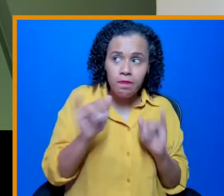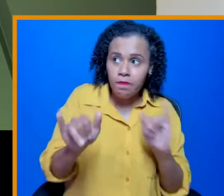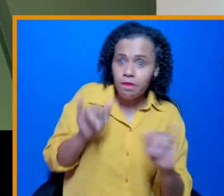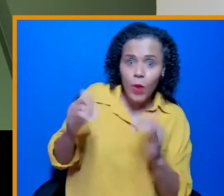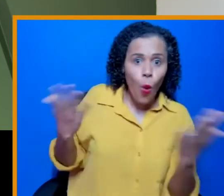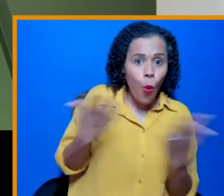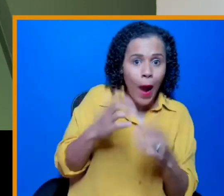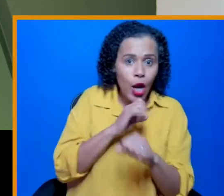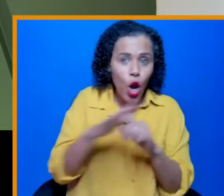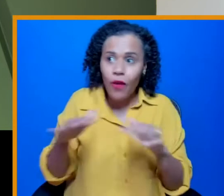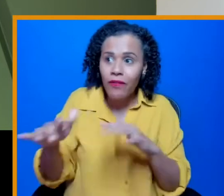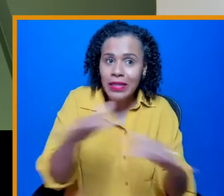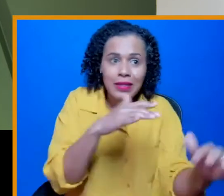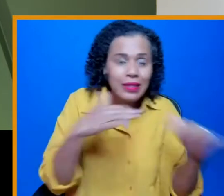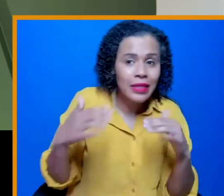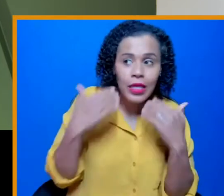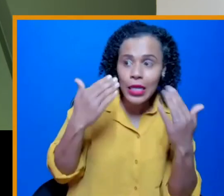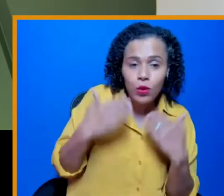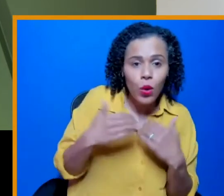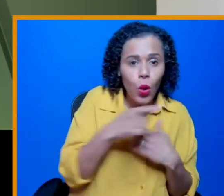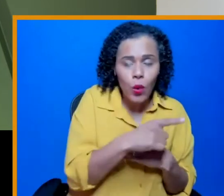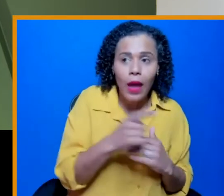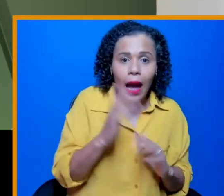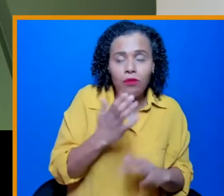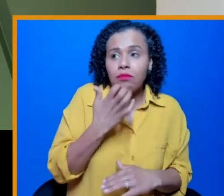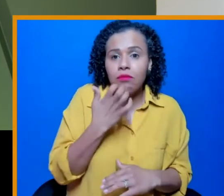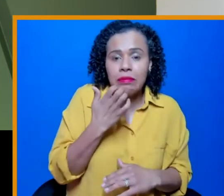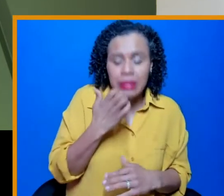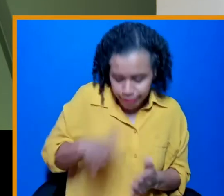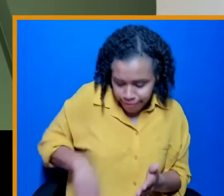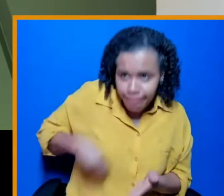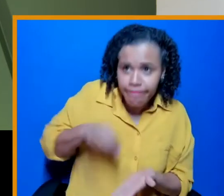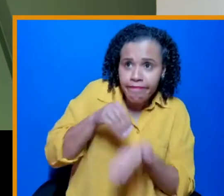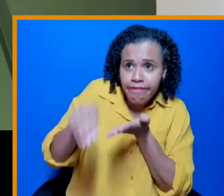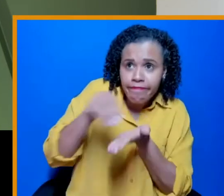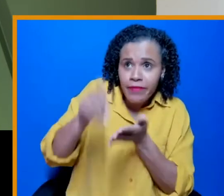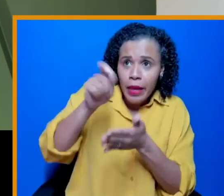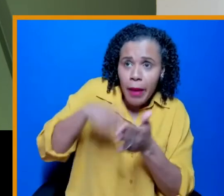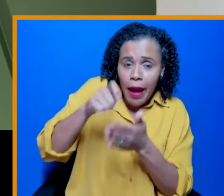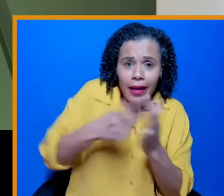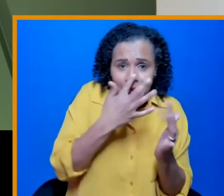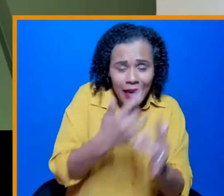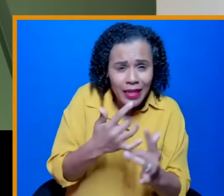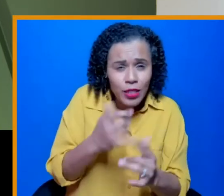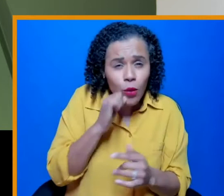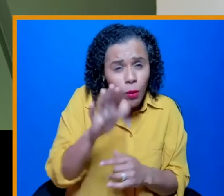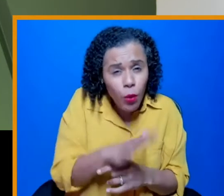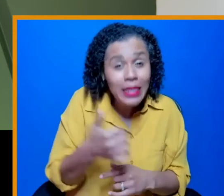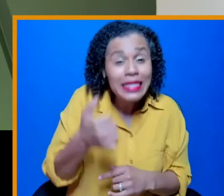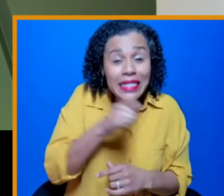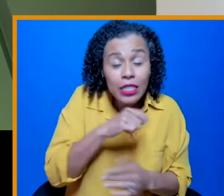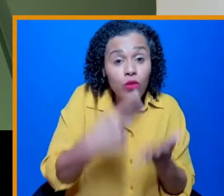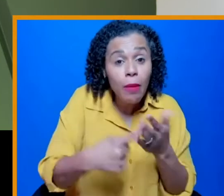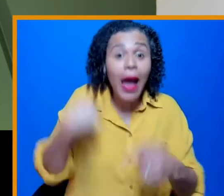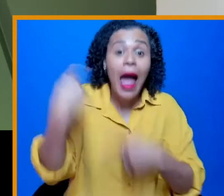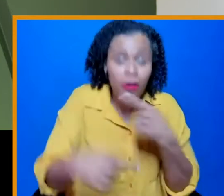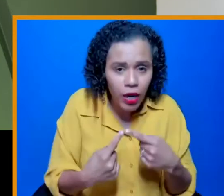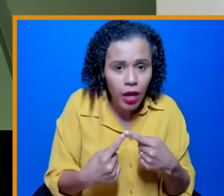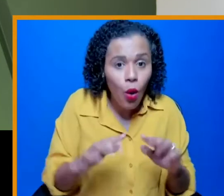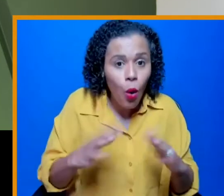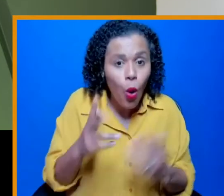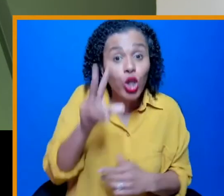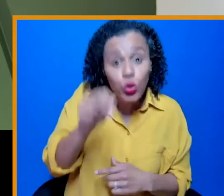is, unless they spend money on tests, which we currently estimate will cost around £600 a year or £12